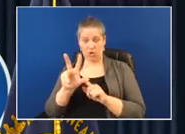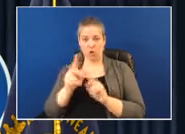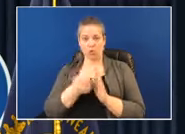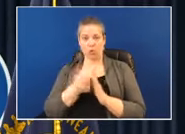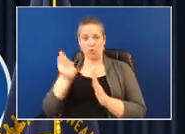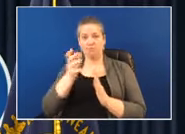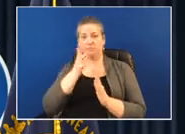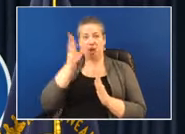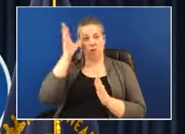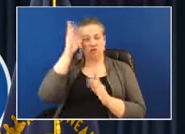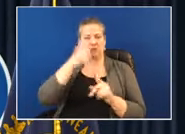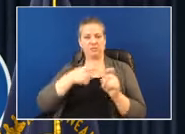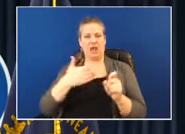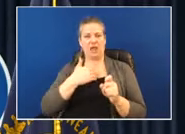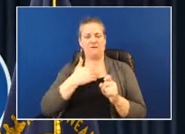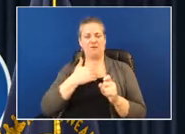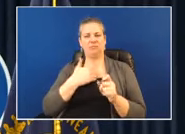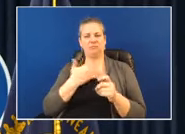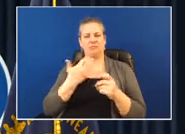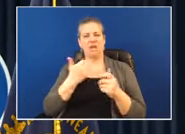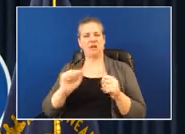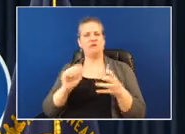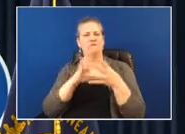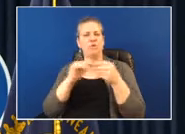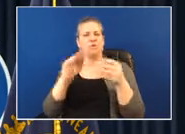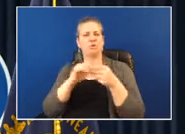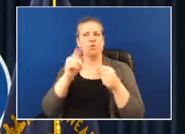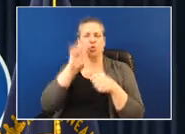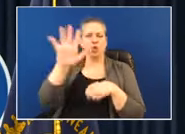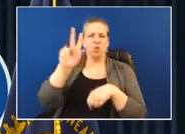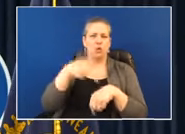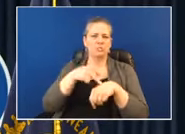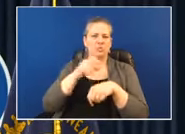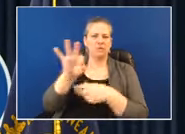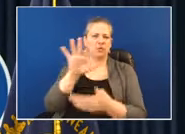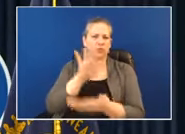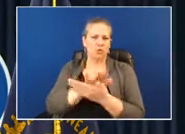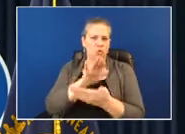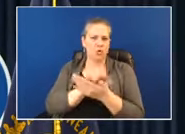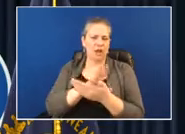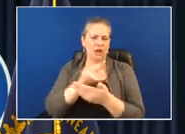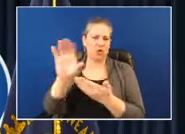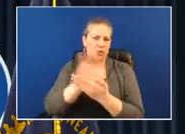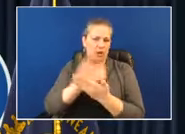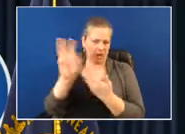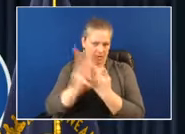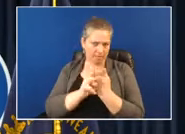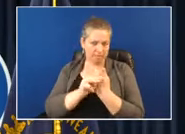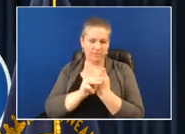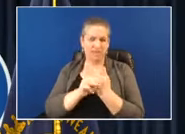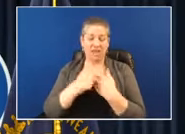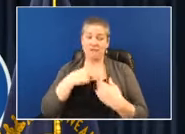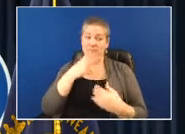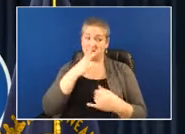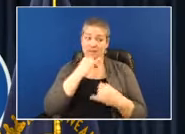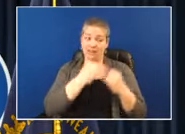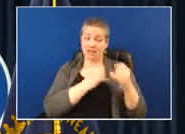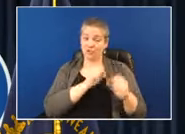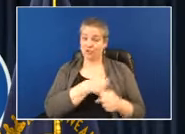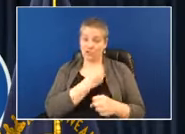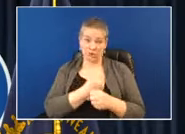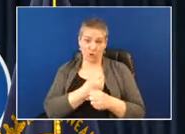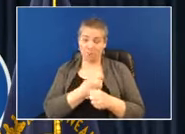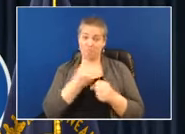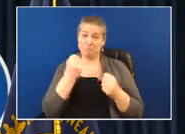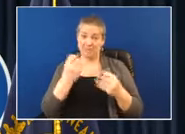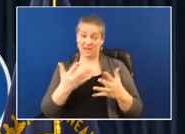a direct voice in who the principal is of their school and in their curriculum. I have seen over the last year a number